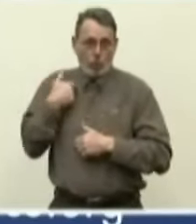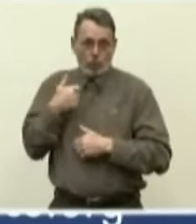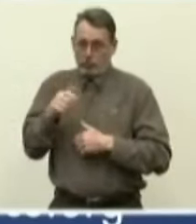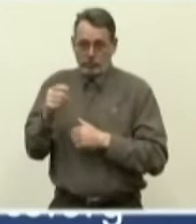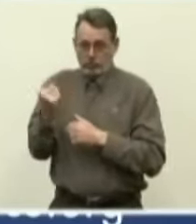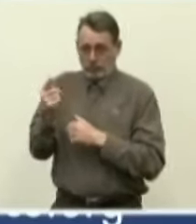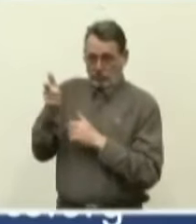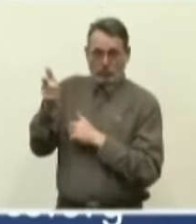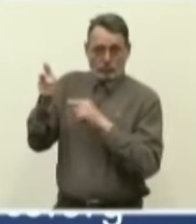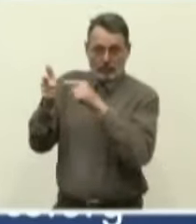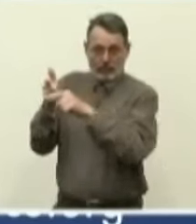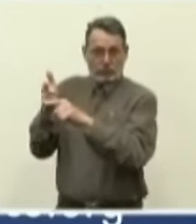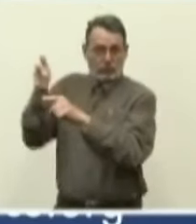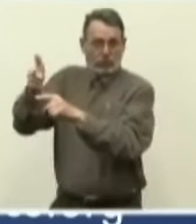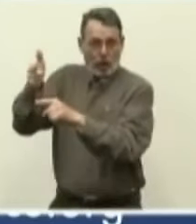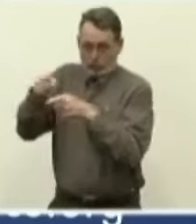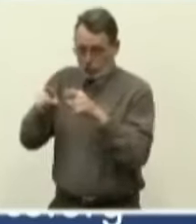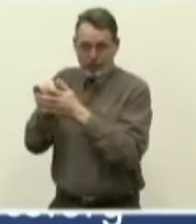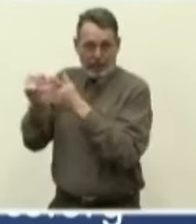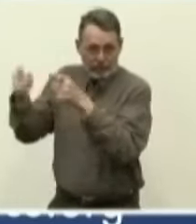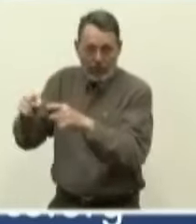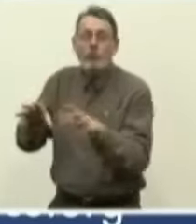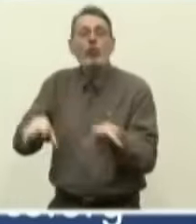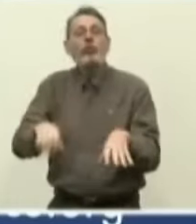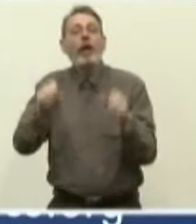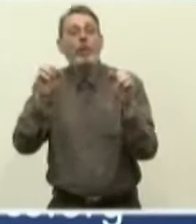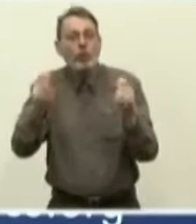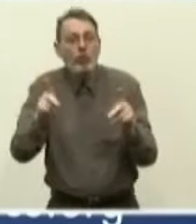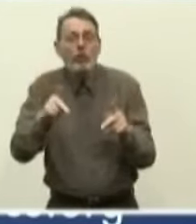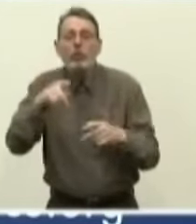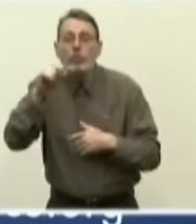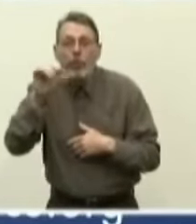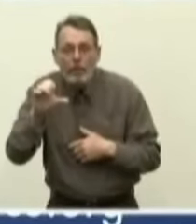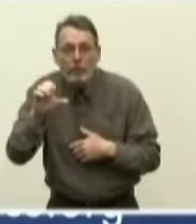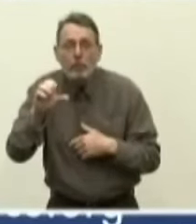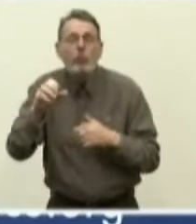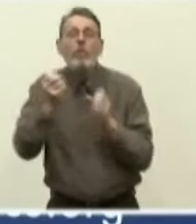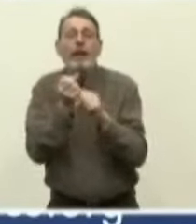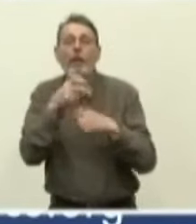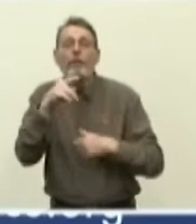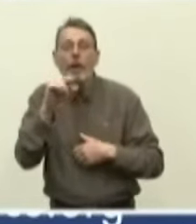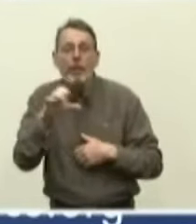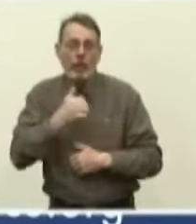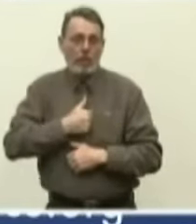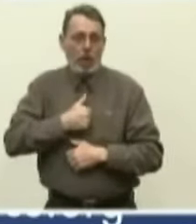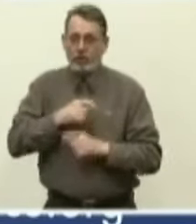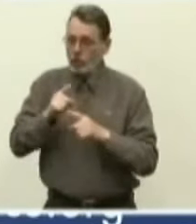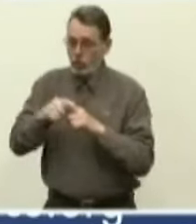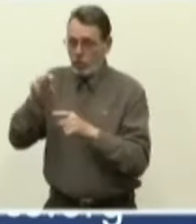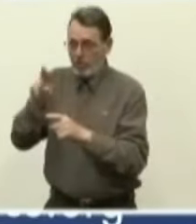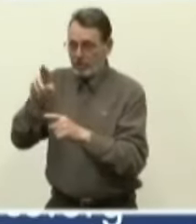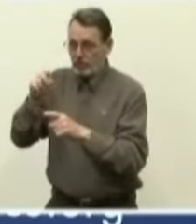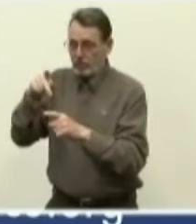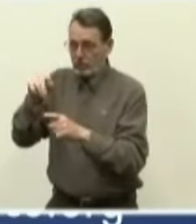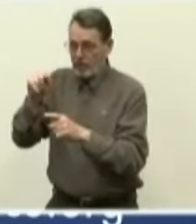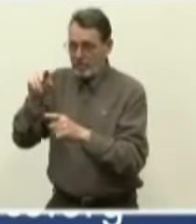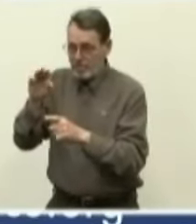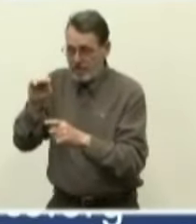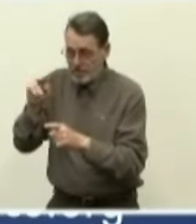I'd like to take this opportunity to publicly apologize to Mr. Pittman, his family, and his